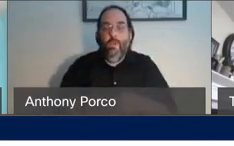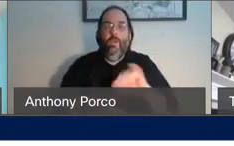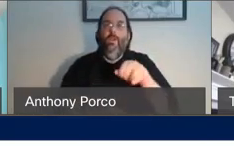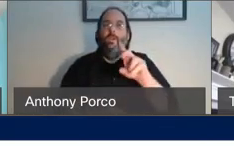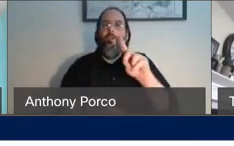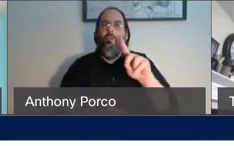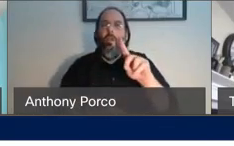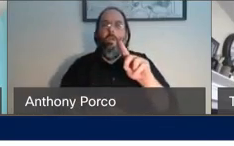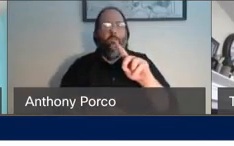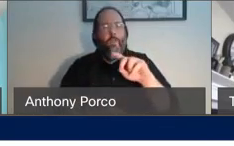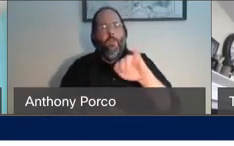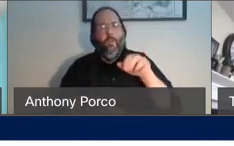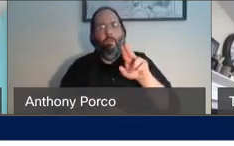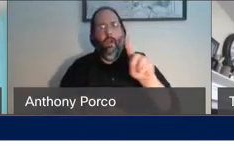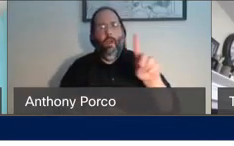Young Georgette will be